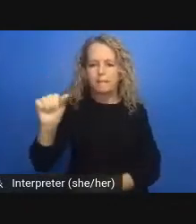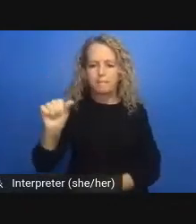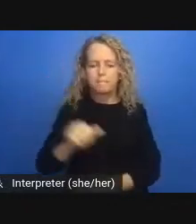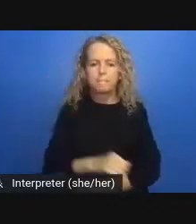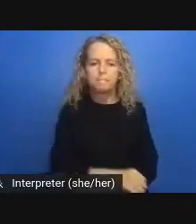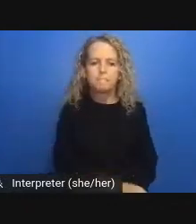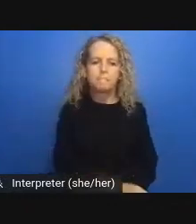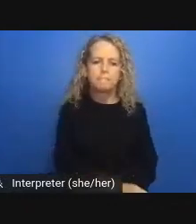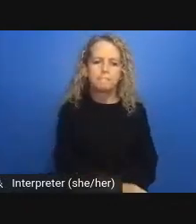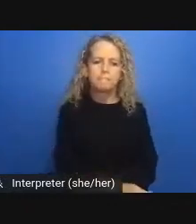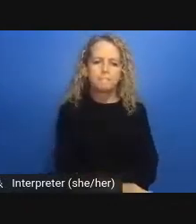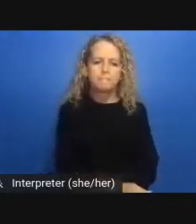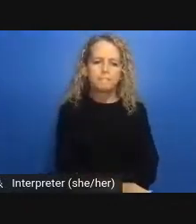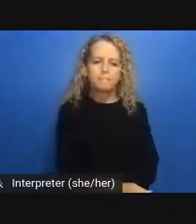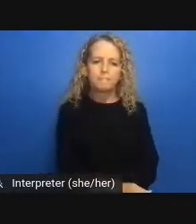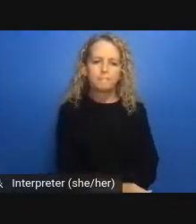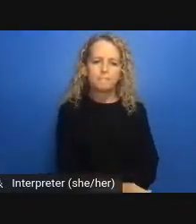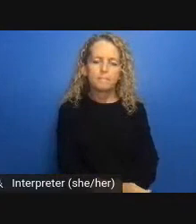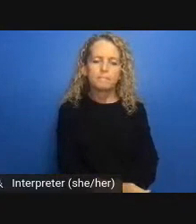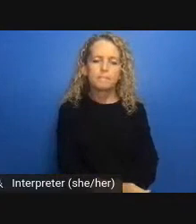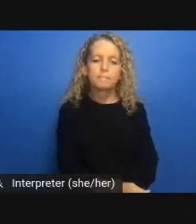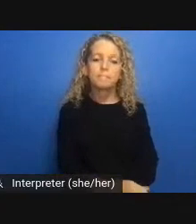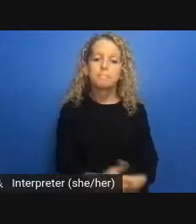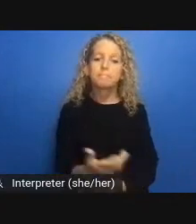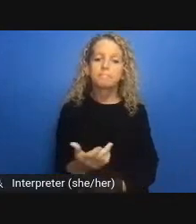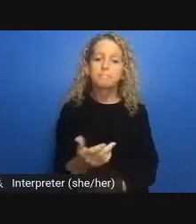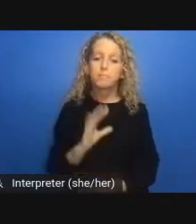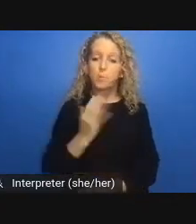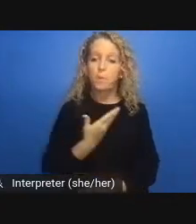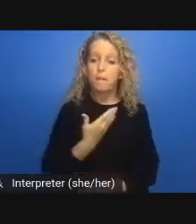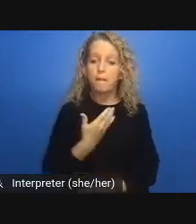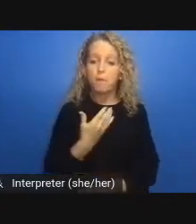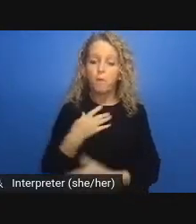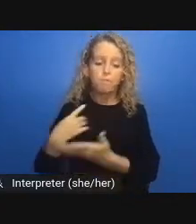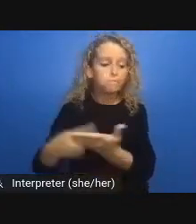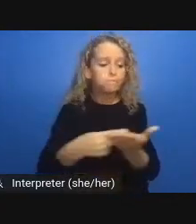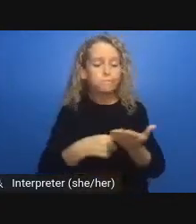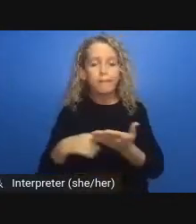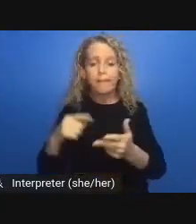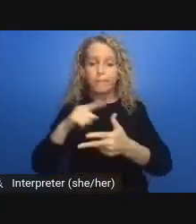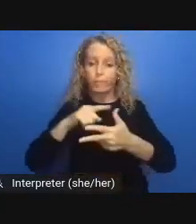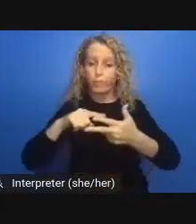noted that all of our discussions and the themes we discussed